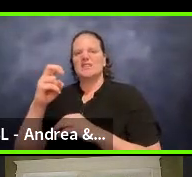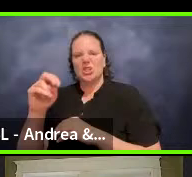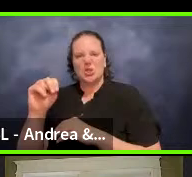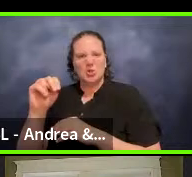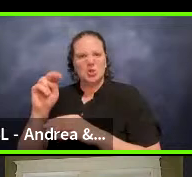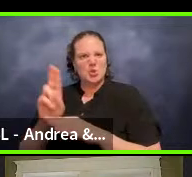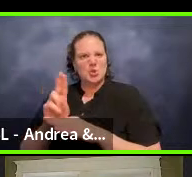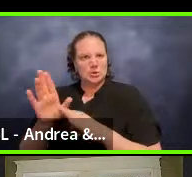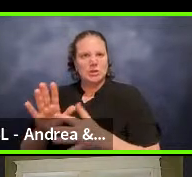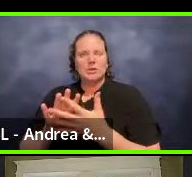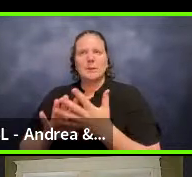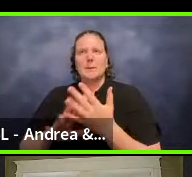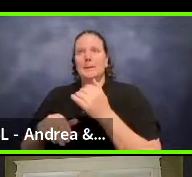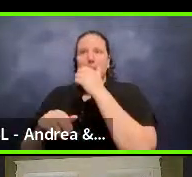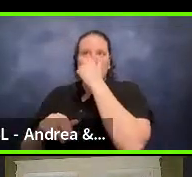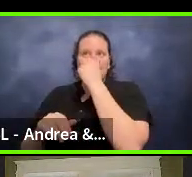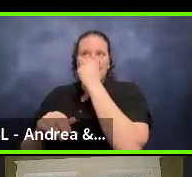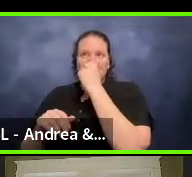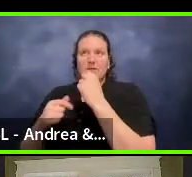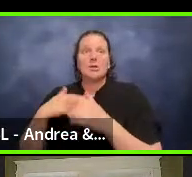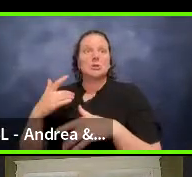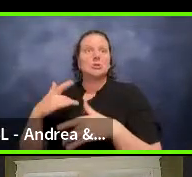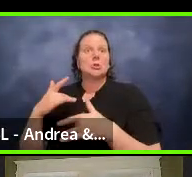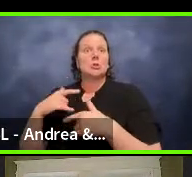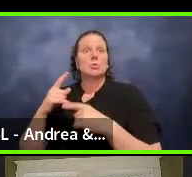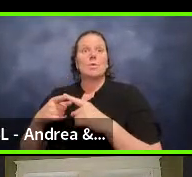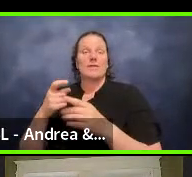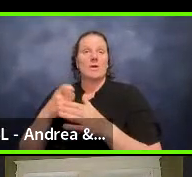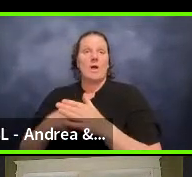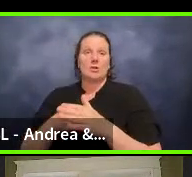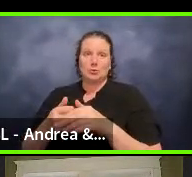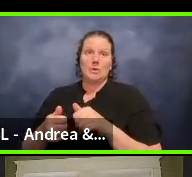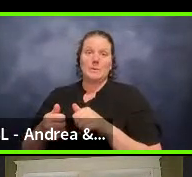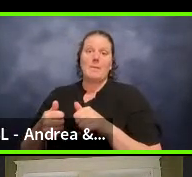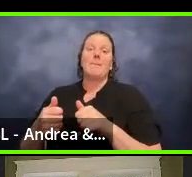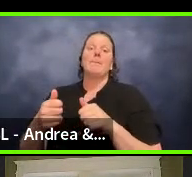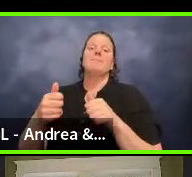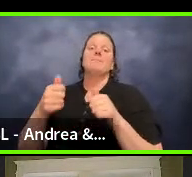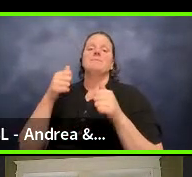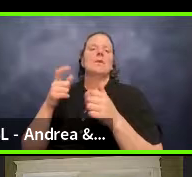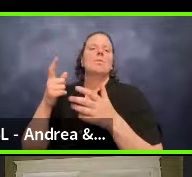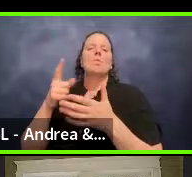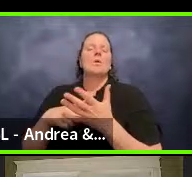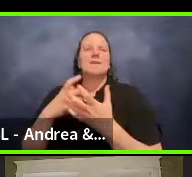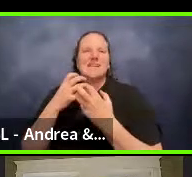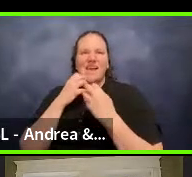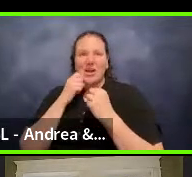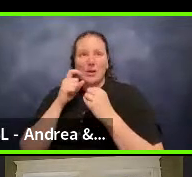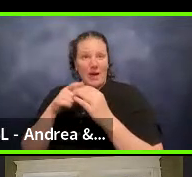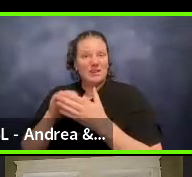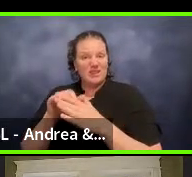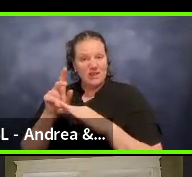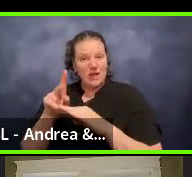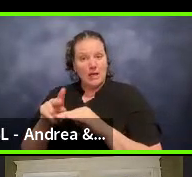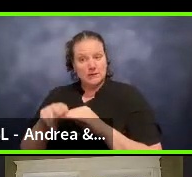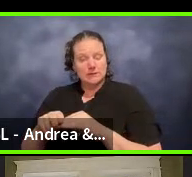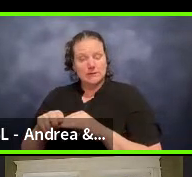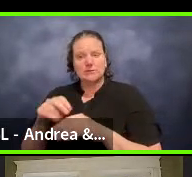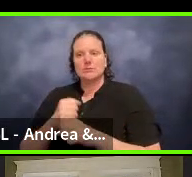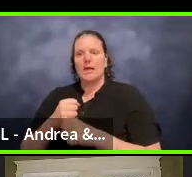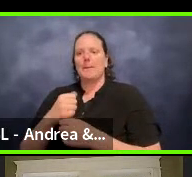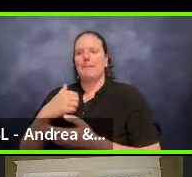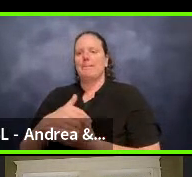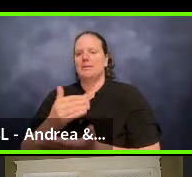So our concern is as the costs creep up, that the things that we really care about get cut in order to make budget.